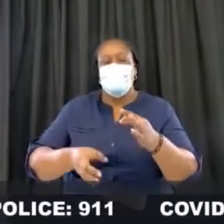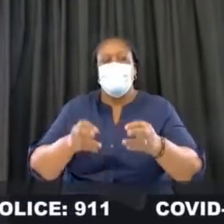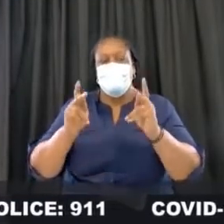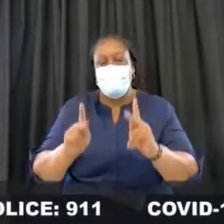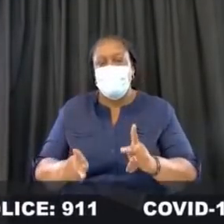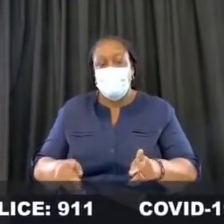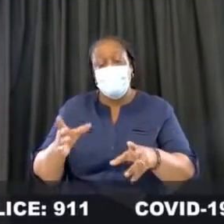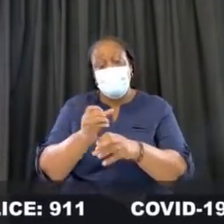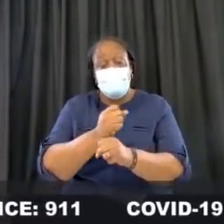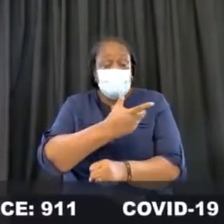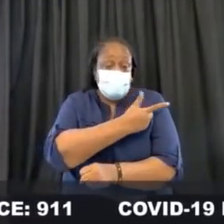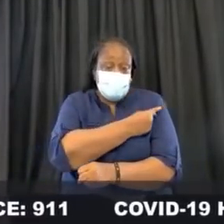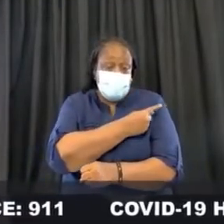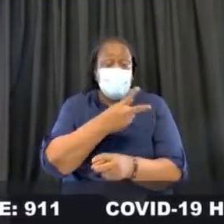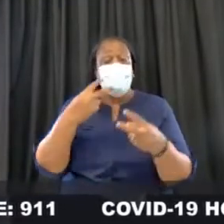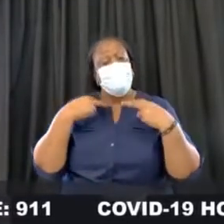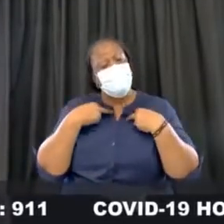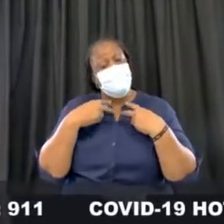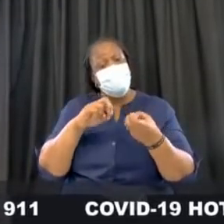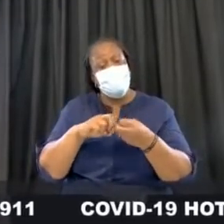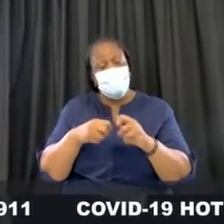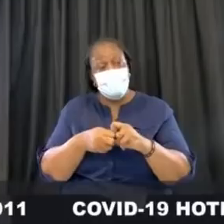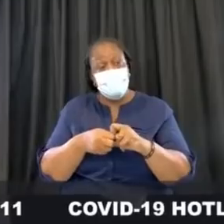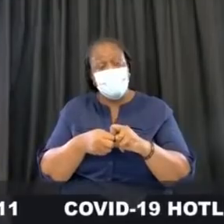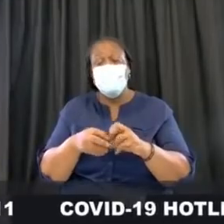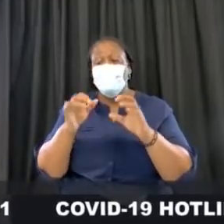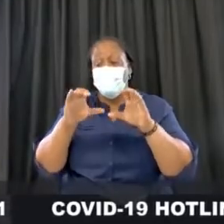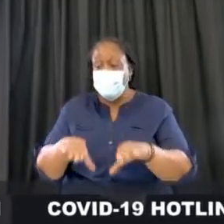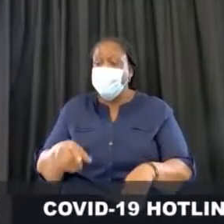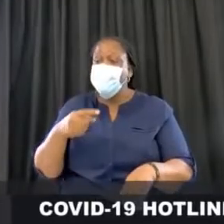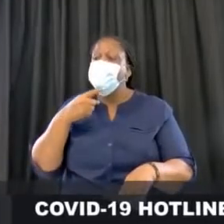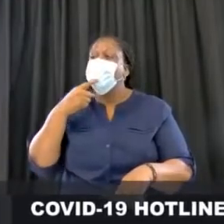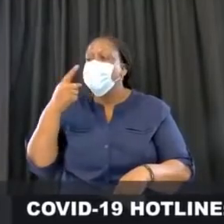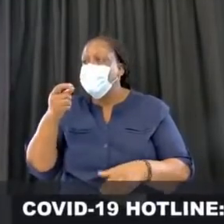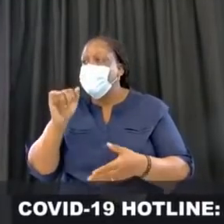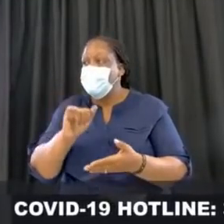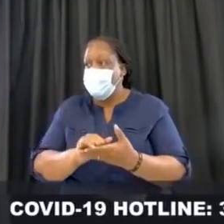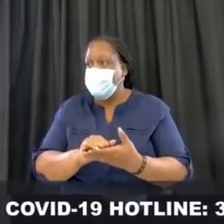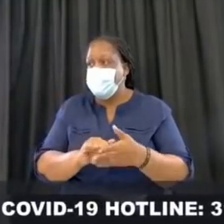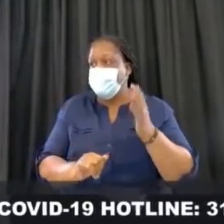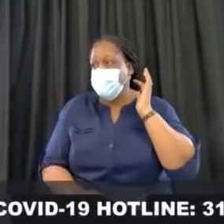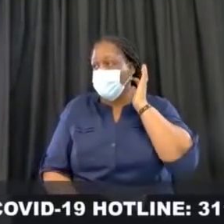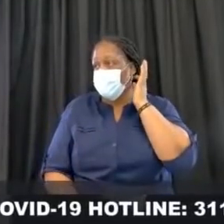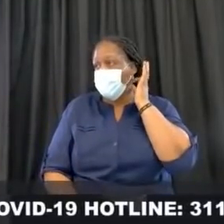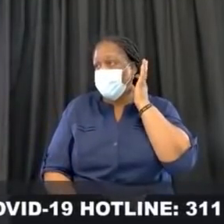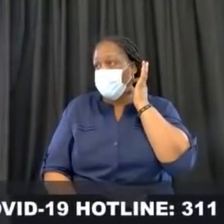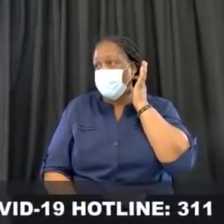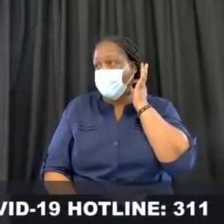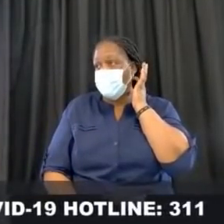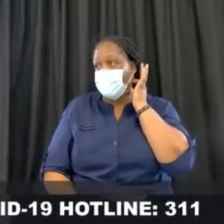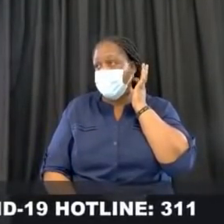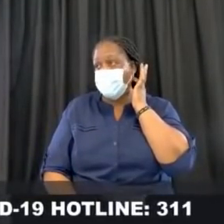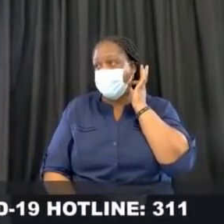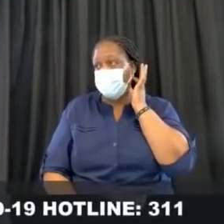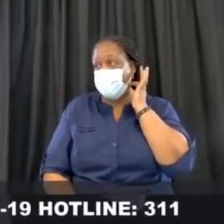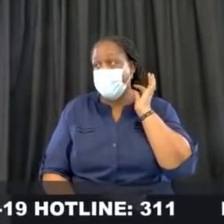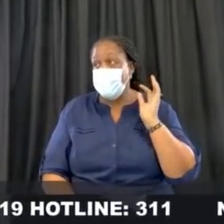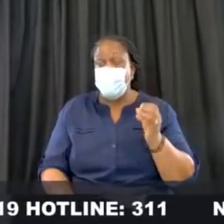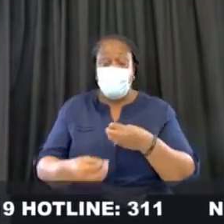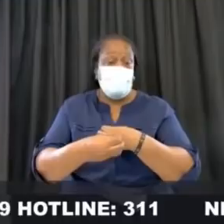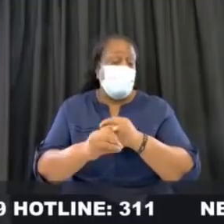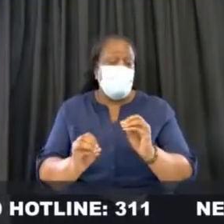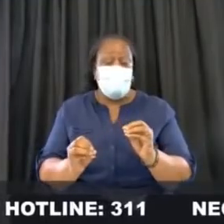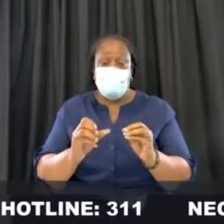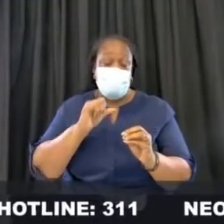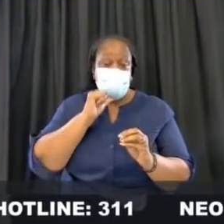effects, etc., that they may have experienced. And I can tell you that the Office of the Chief Medical Officer, we have